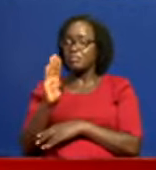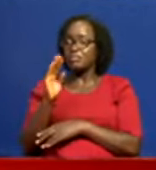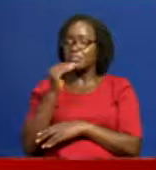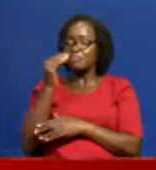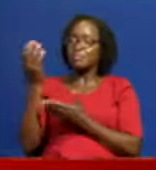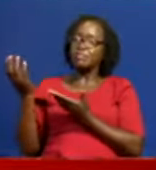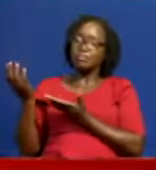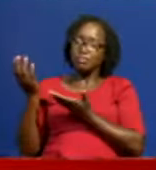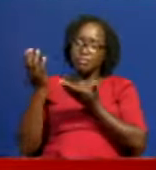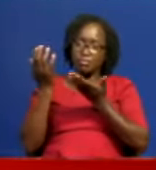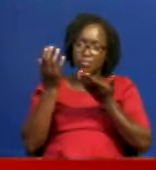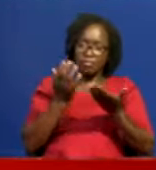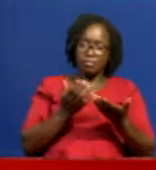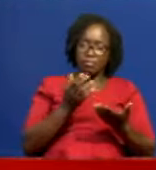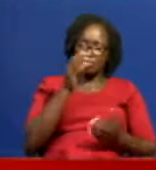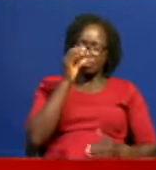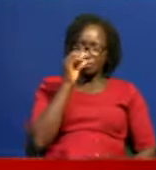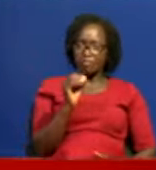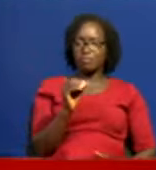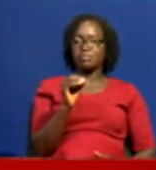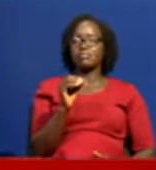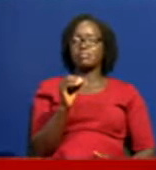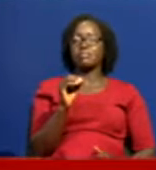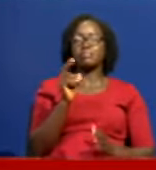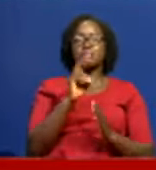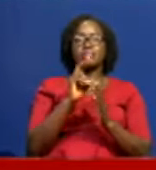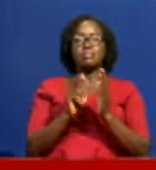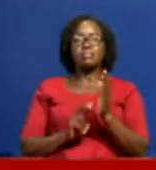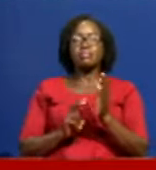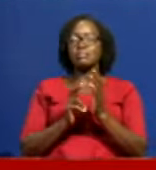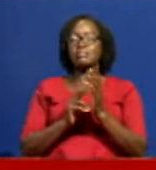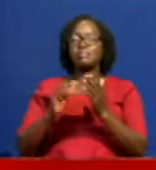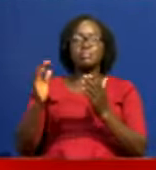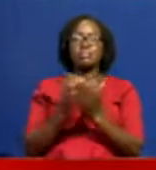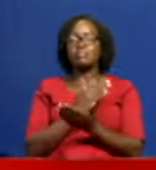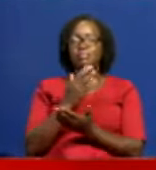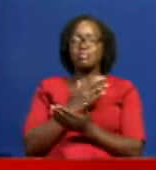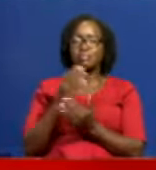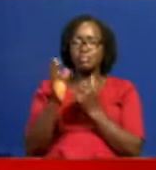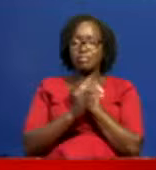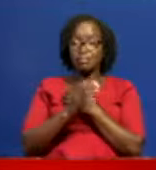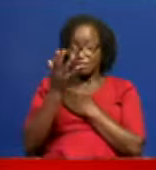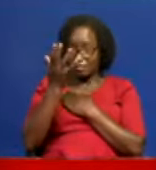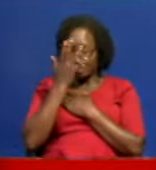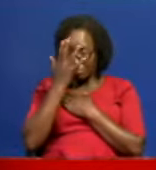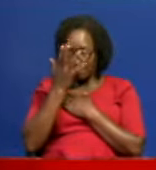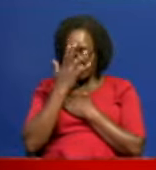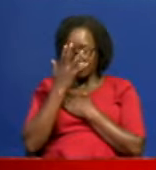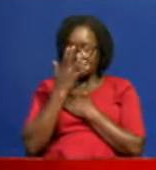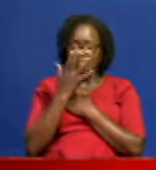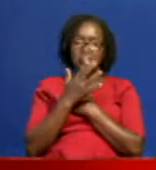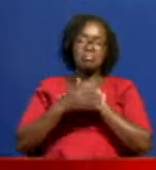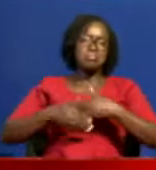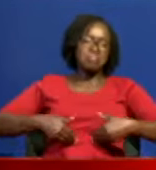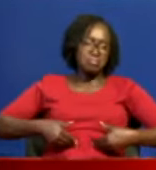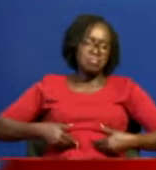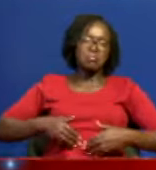import bill to zero and rid our country of the shame of hunger.